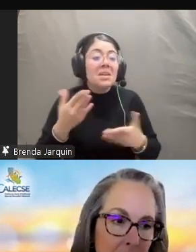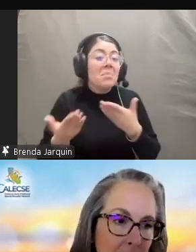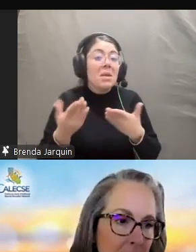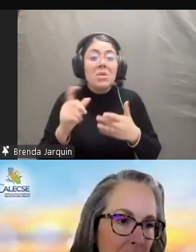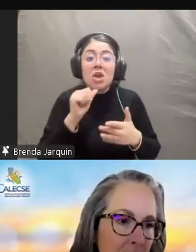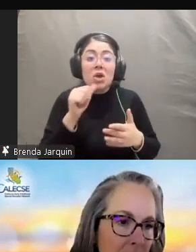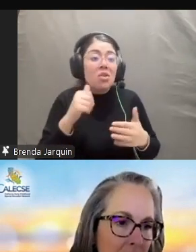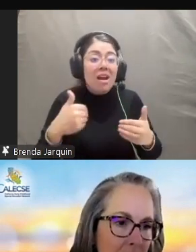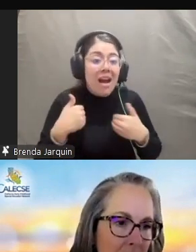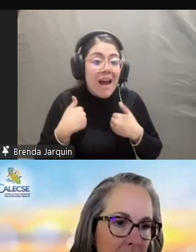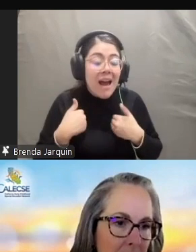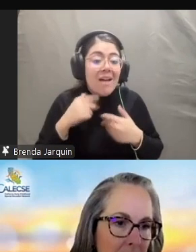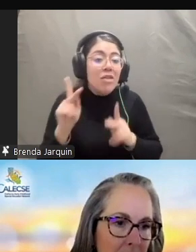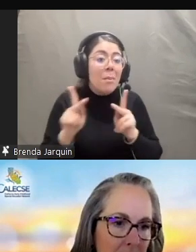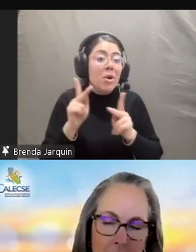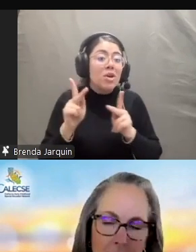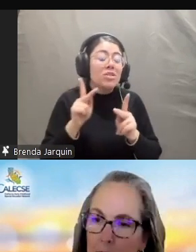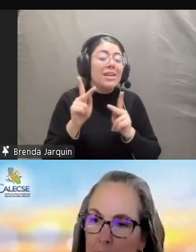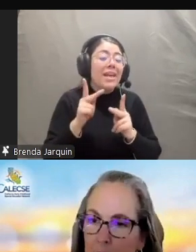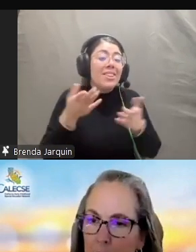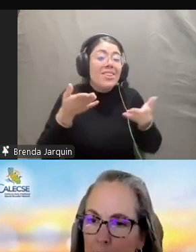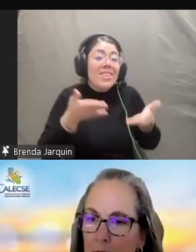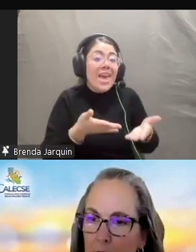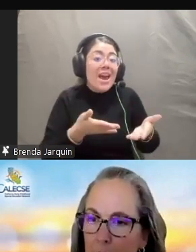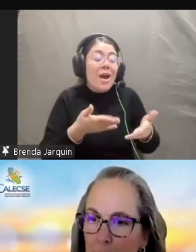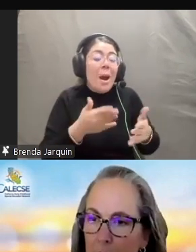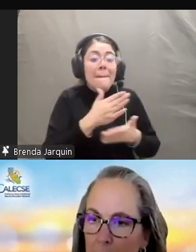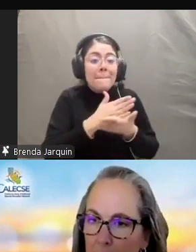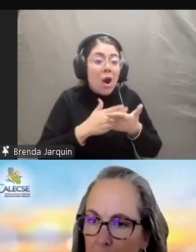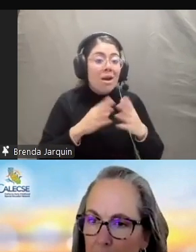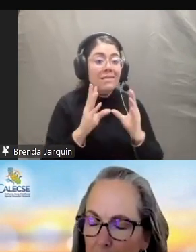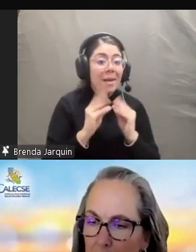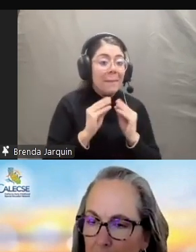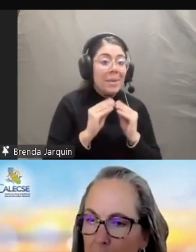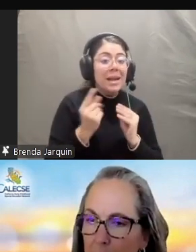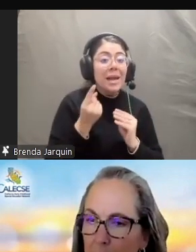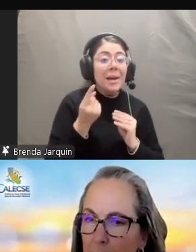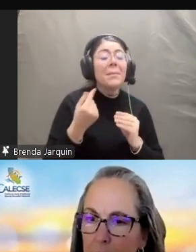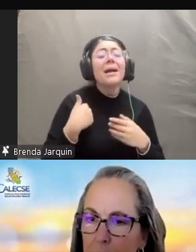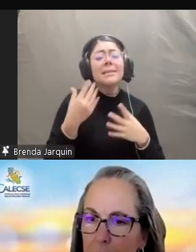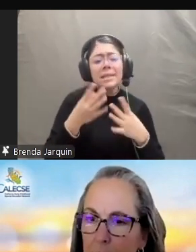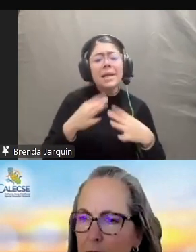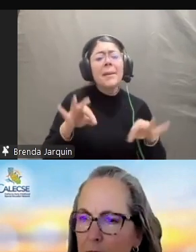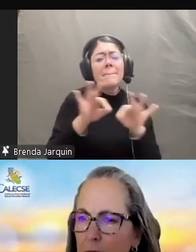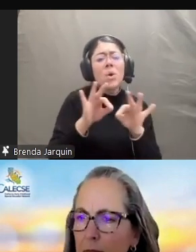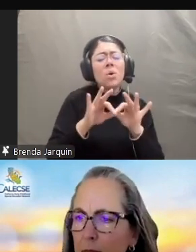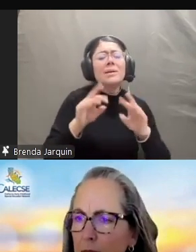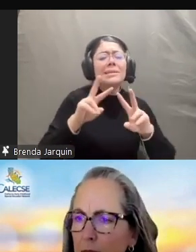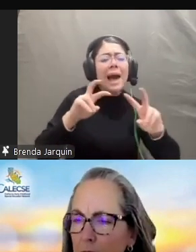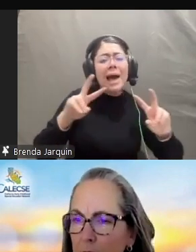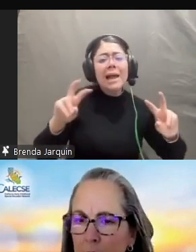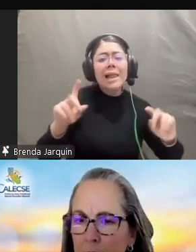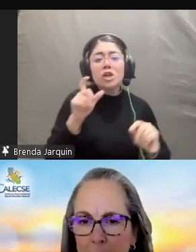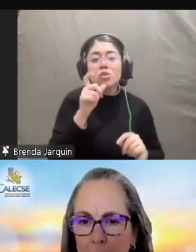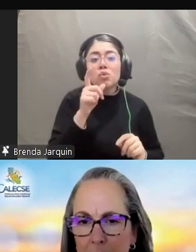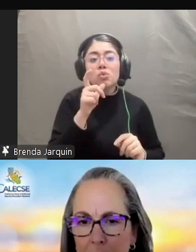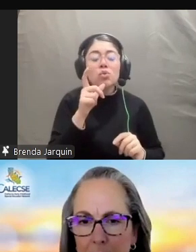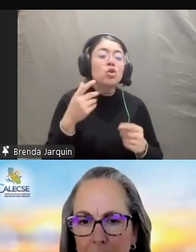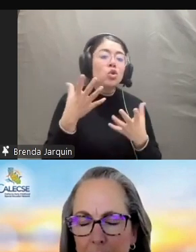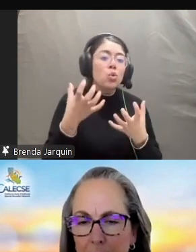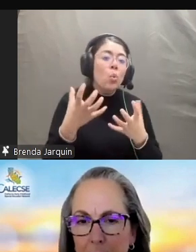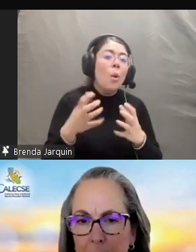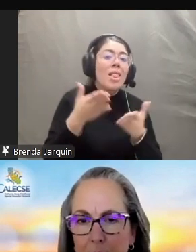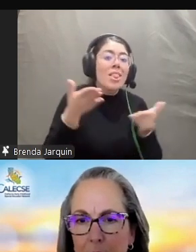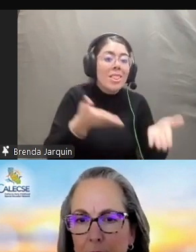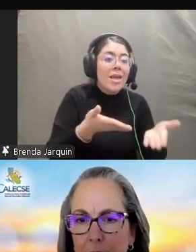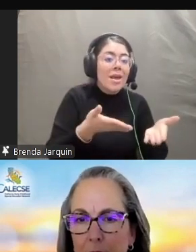did have other people who joined us. So think through who you want to have in that process to self-audit. And we've